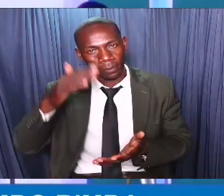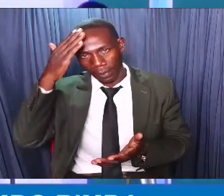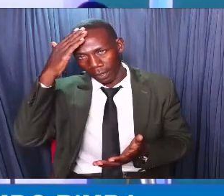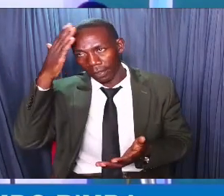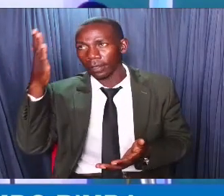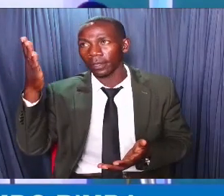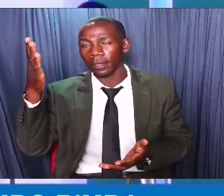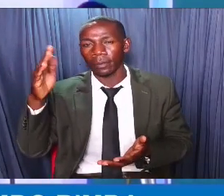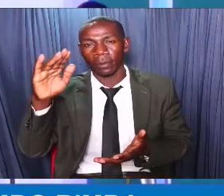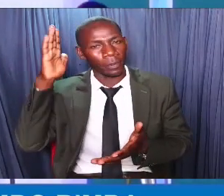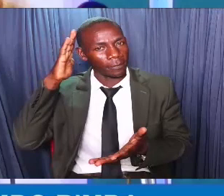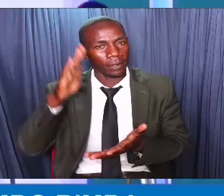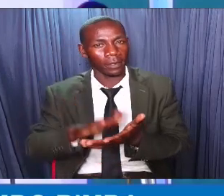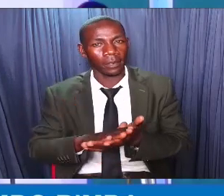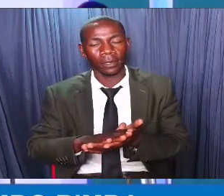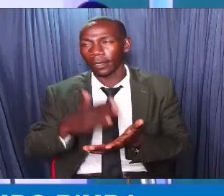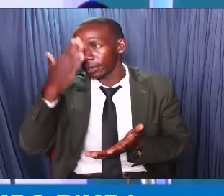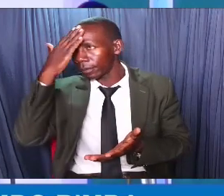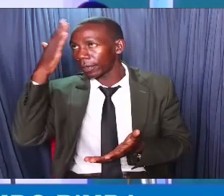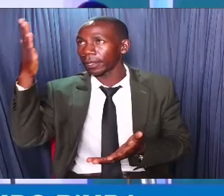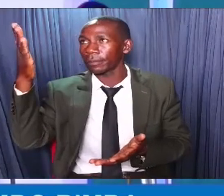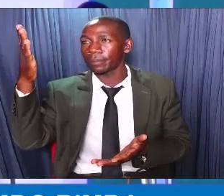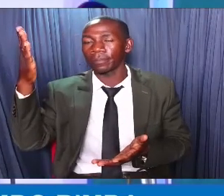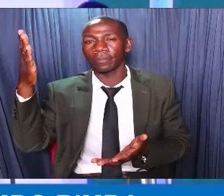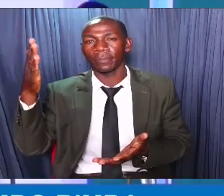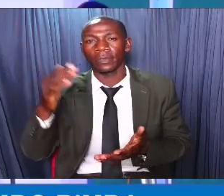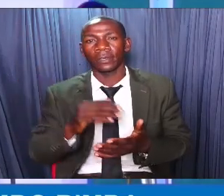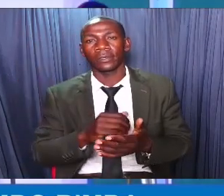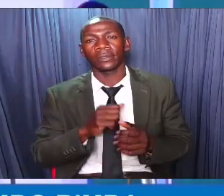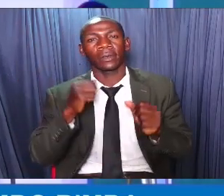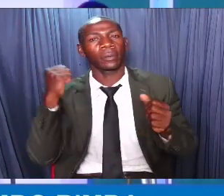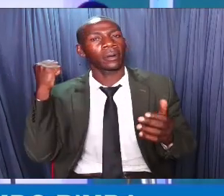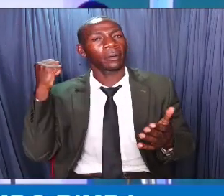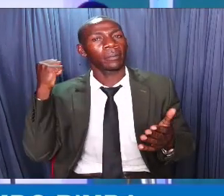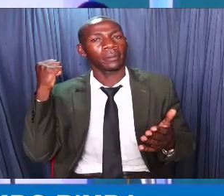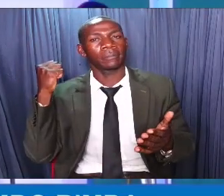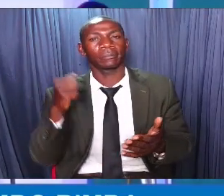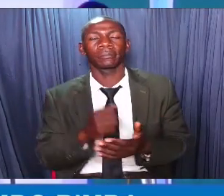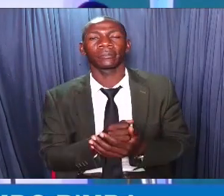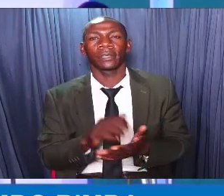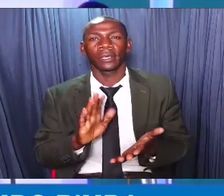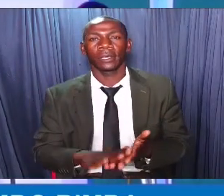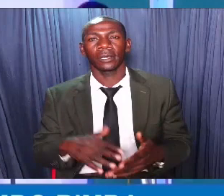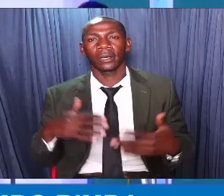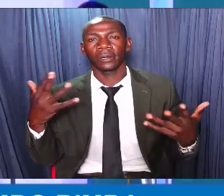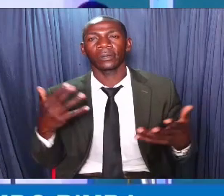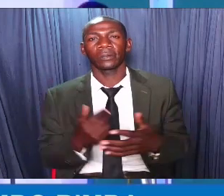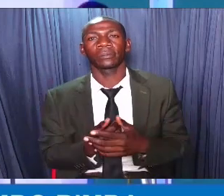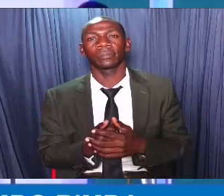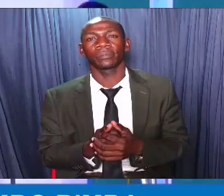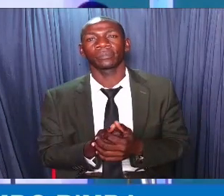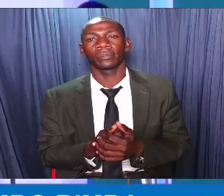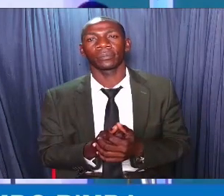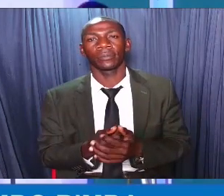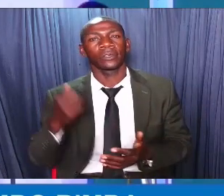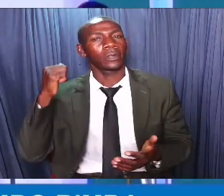And obeying. Kuamini. Believing. Na kutii. And obey. Ndio silaha. That is the armor. Hallelujah. Hallelujah.